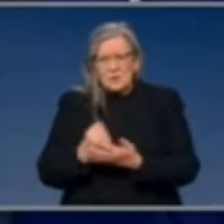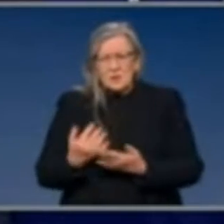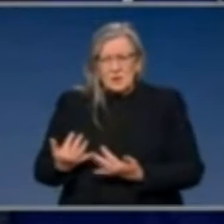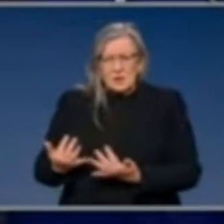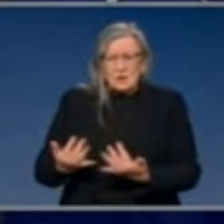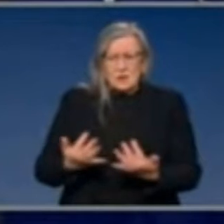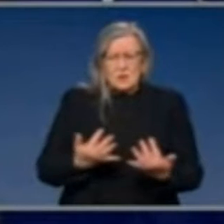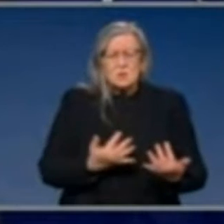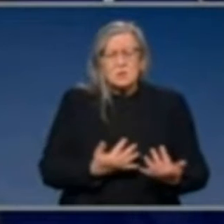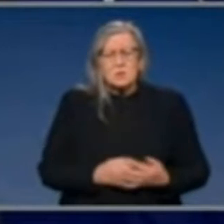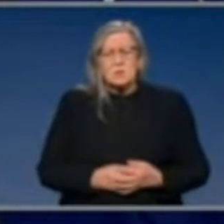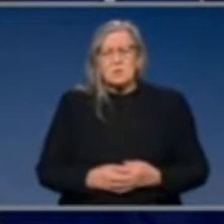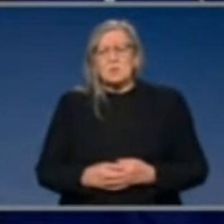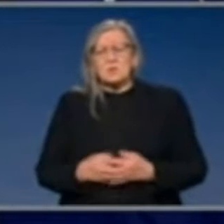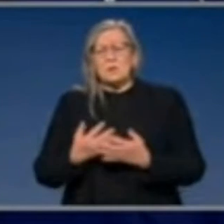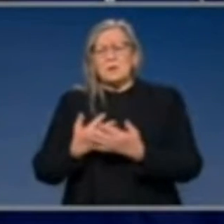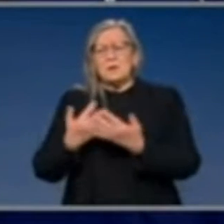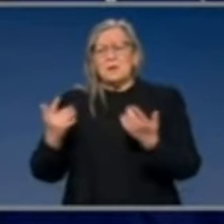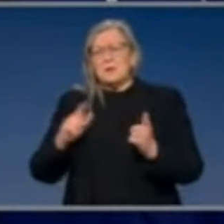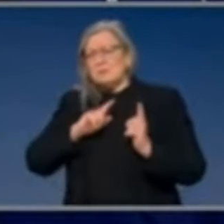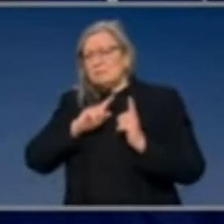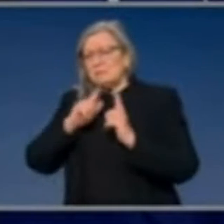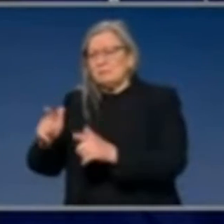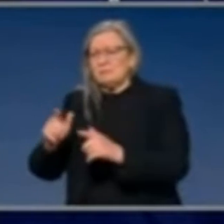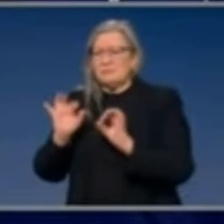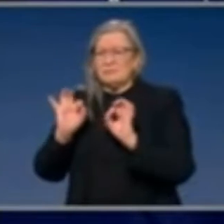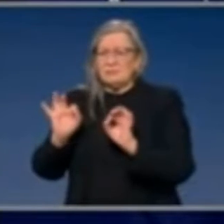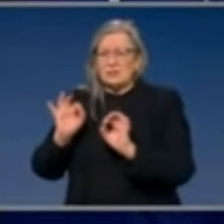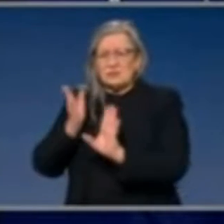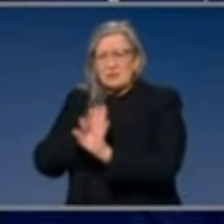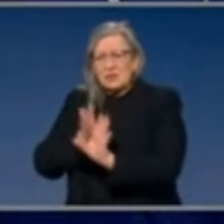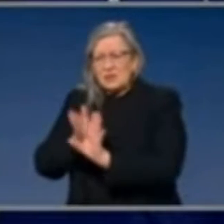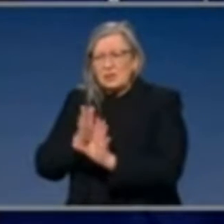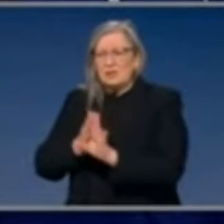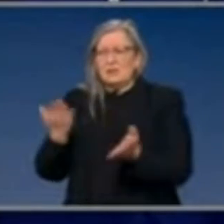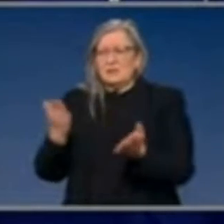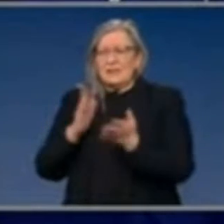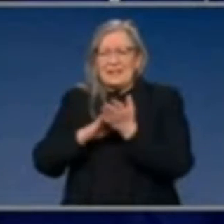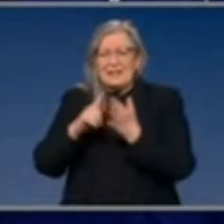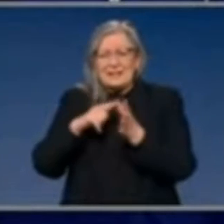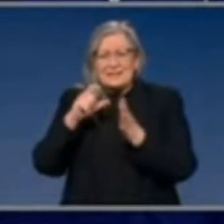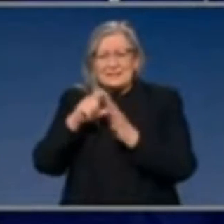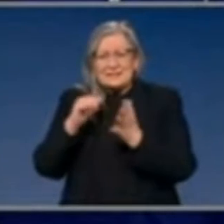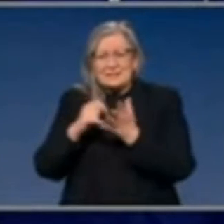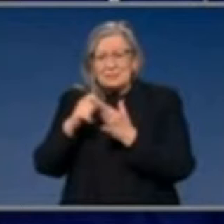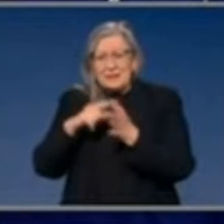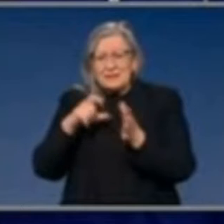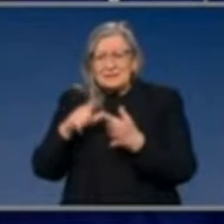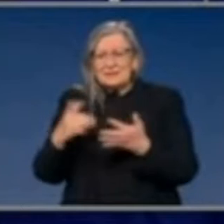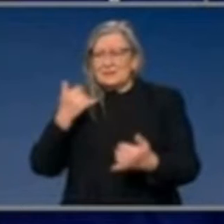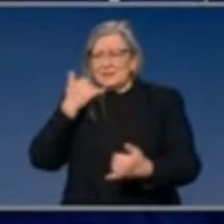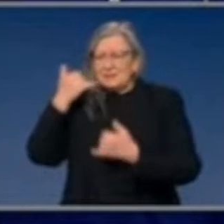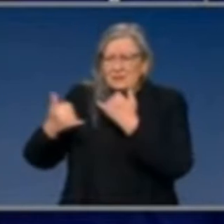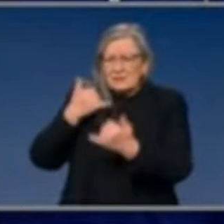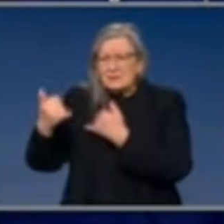to whether it be to Headspace centres or to Kids Lifeline, almost the doubling of the number of calls to the